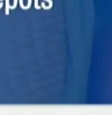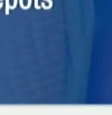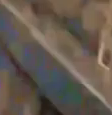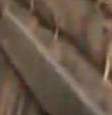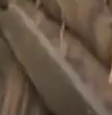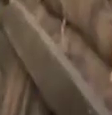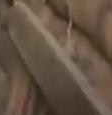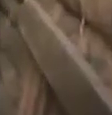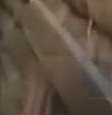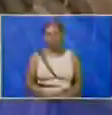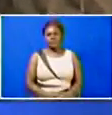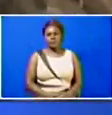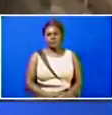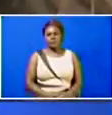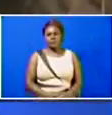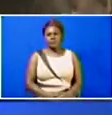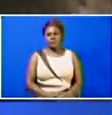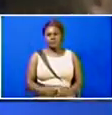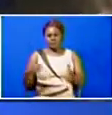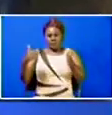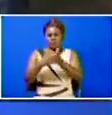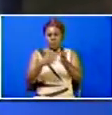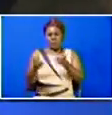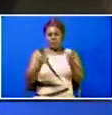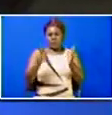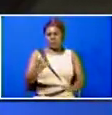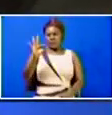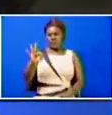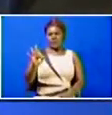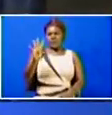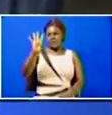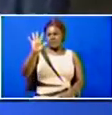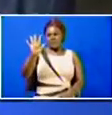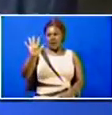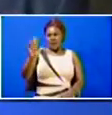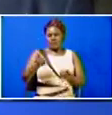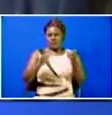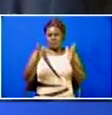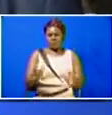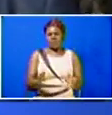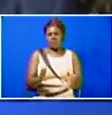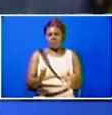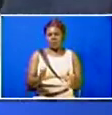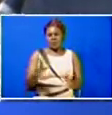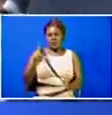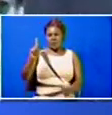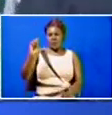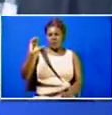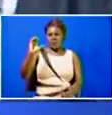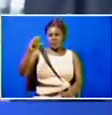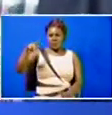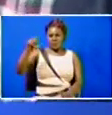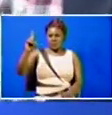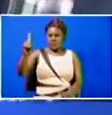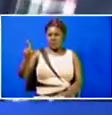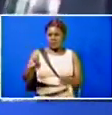billion shillings. The ministry has also suspended 3 regional managers and 5 silo managers and the chief executive officer of NCPB.